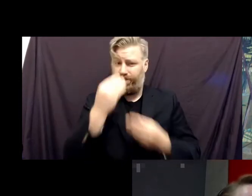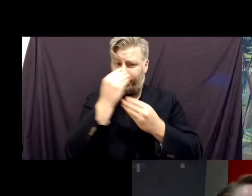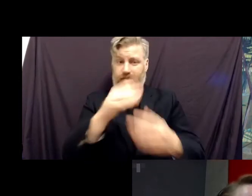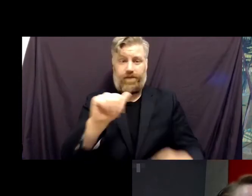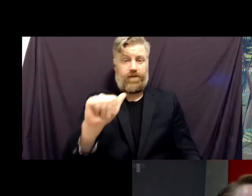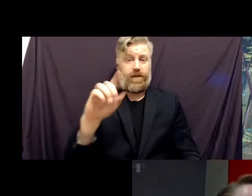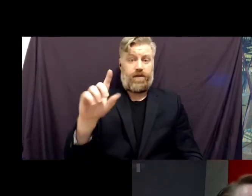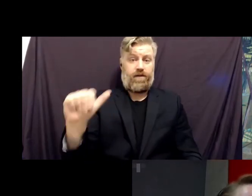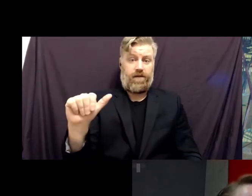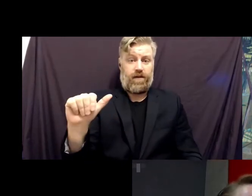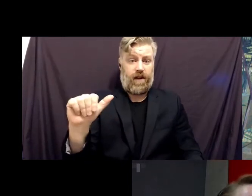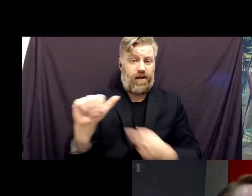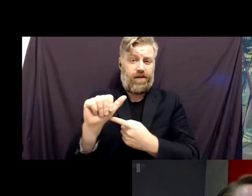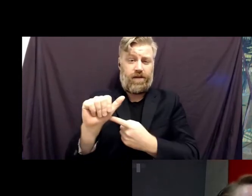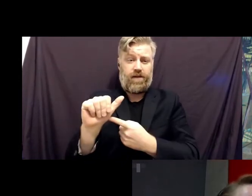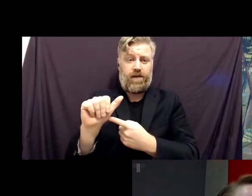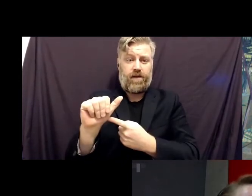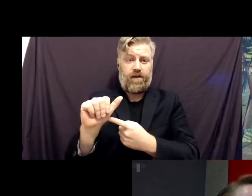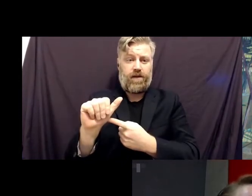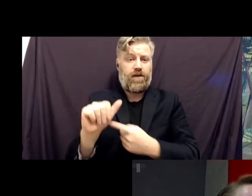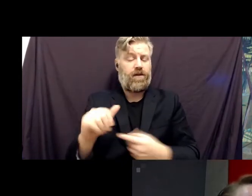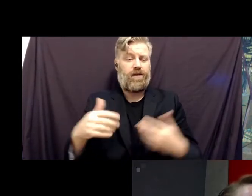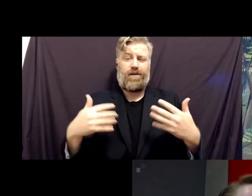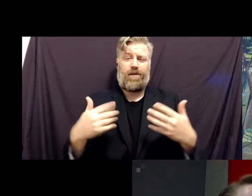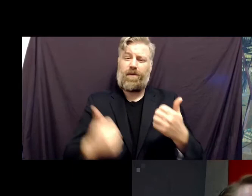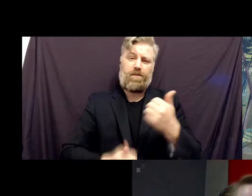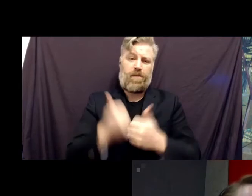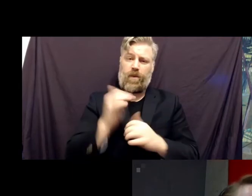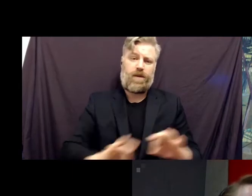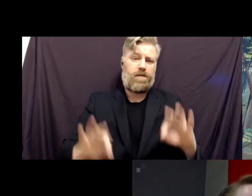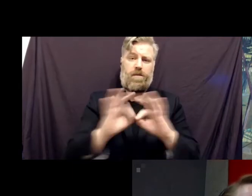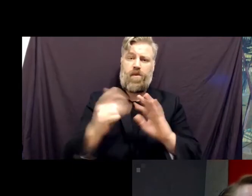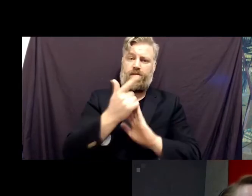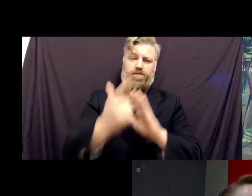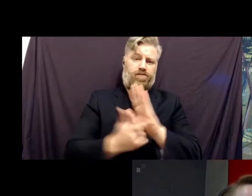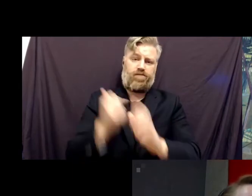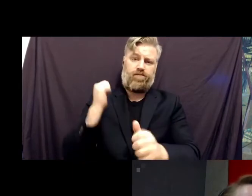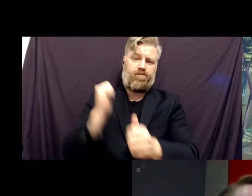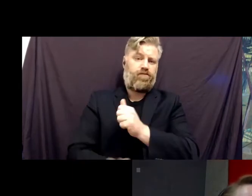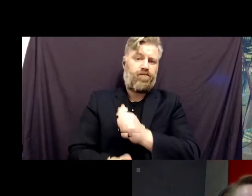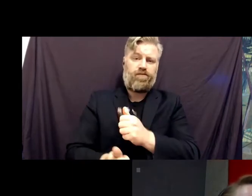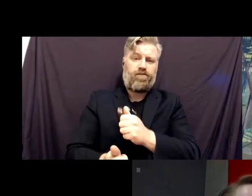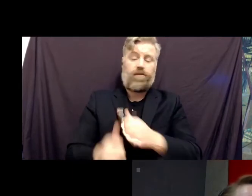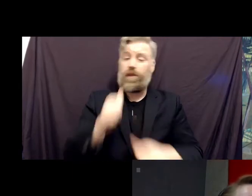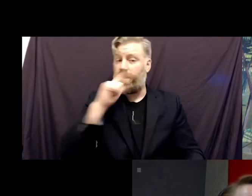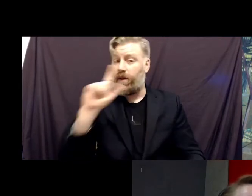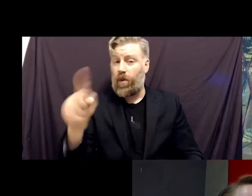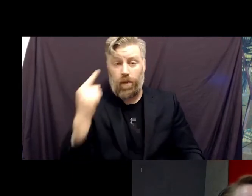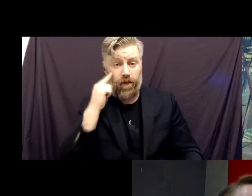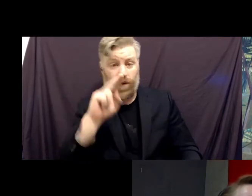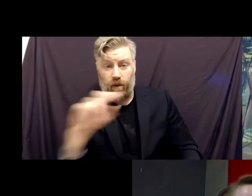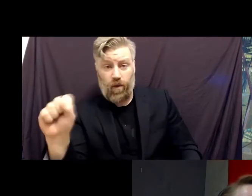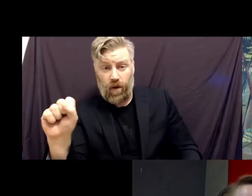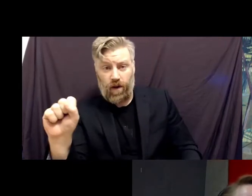has arguably been the most important legislation, not only for the United States,